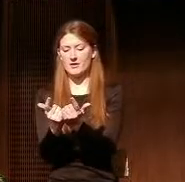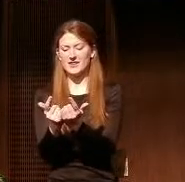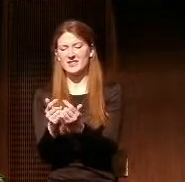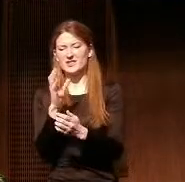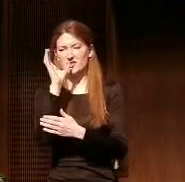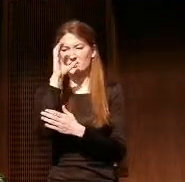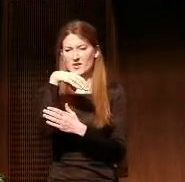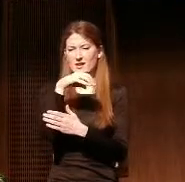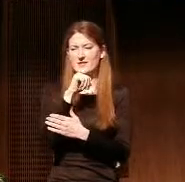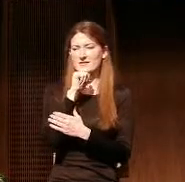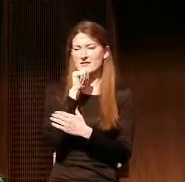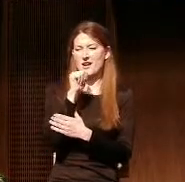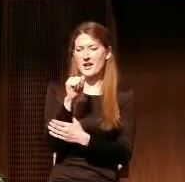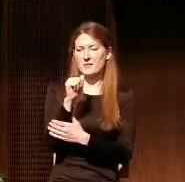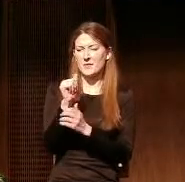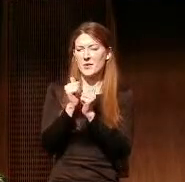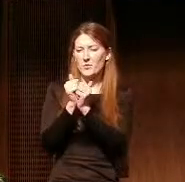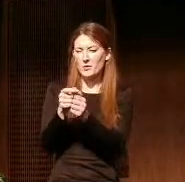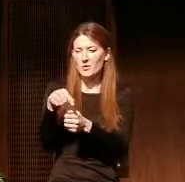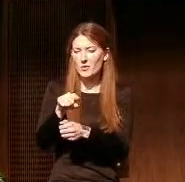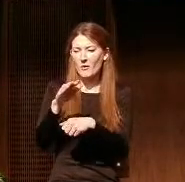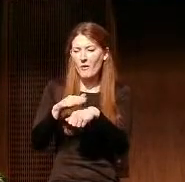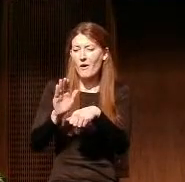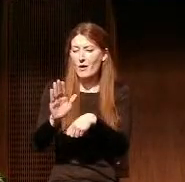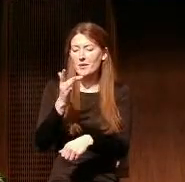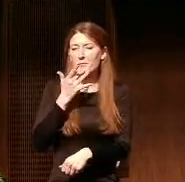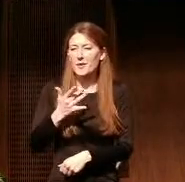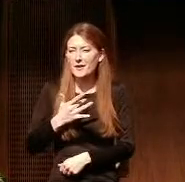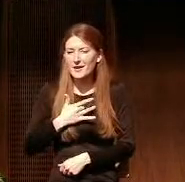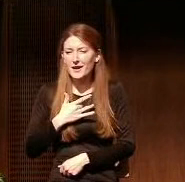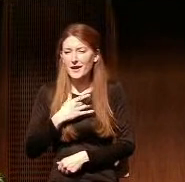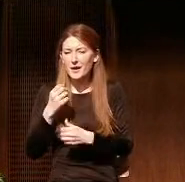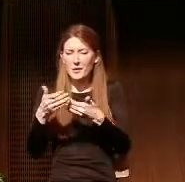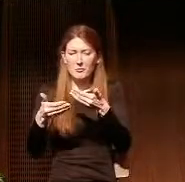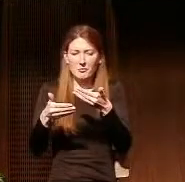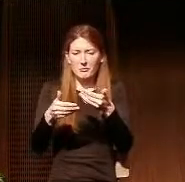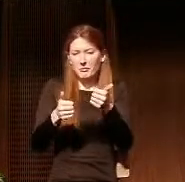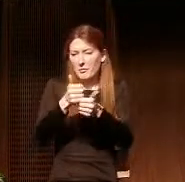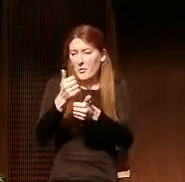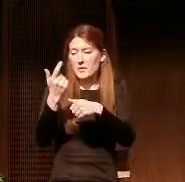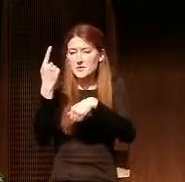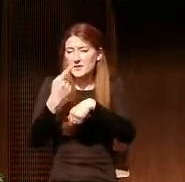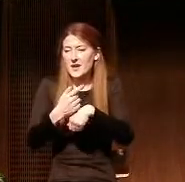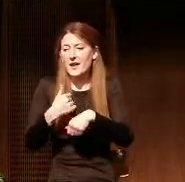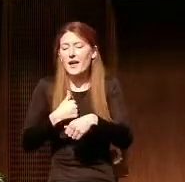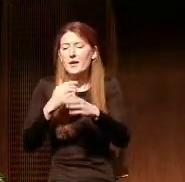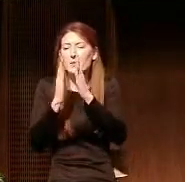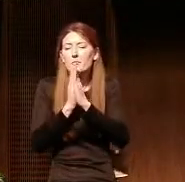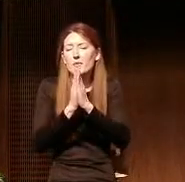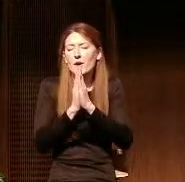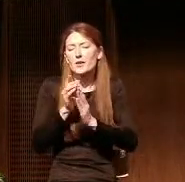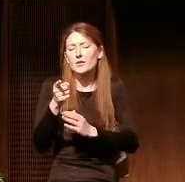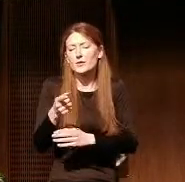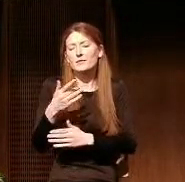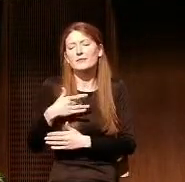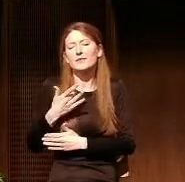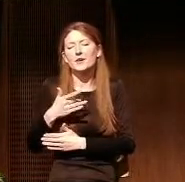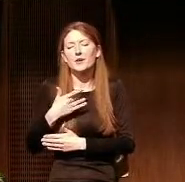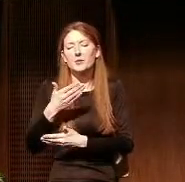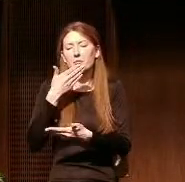to be around you on your birthday and almost every other day of the week. I pray you're feeling better."